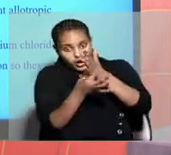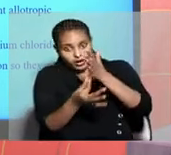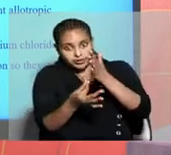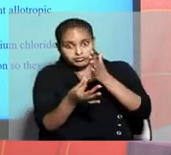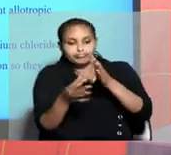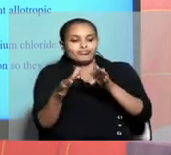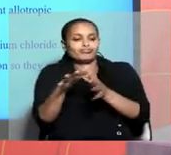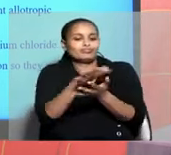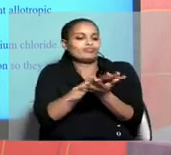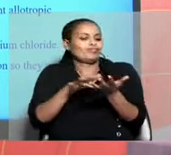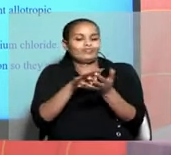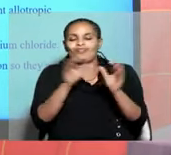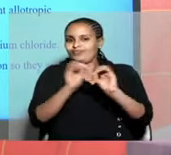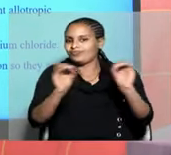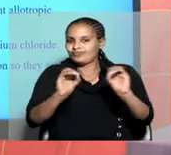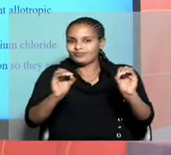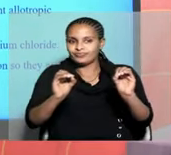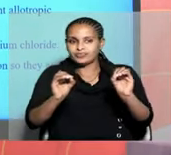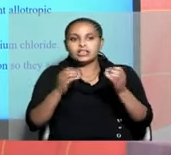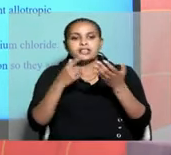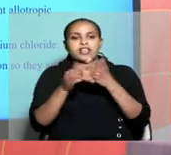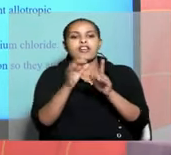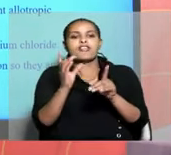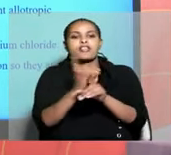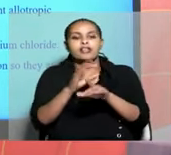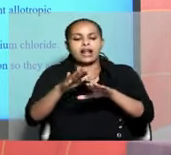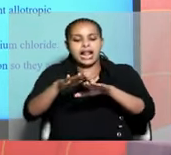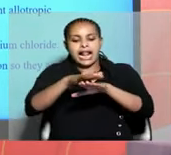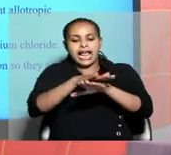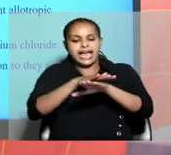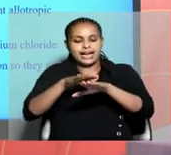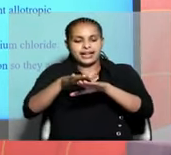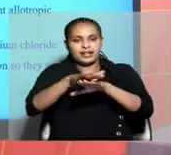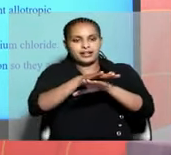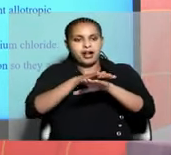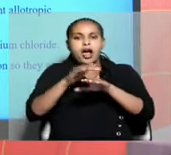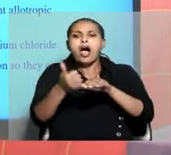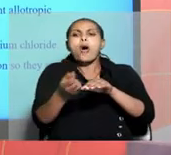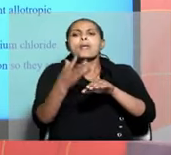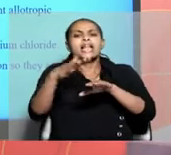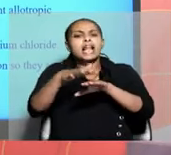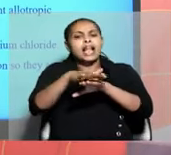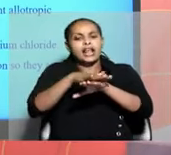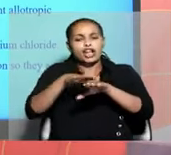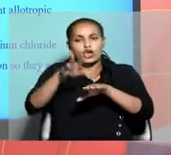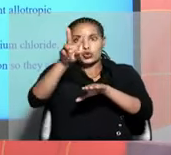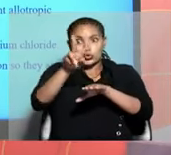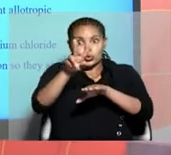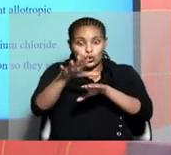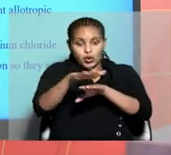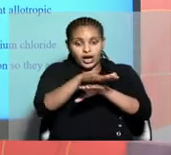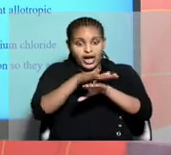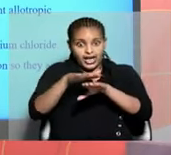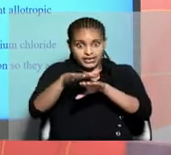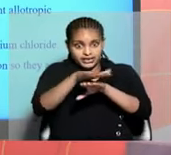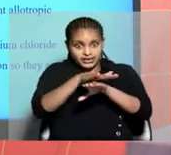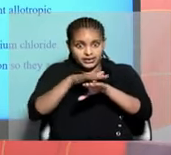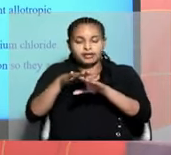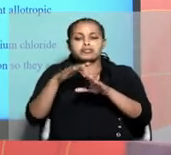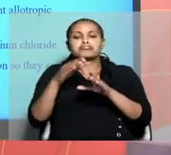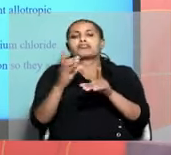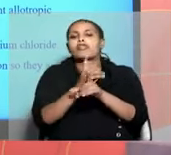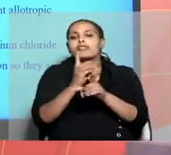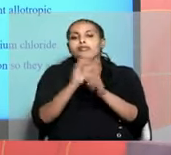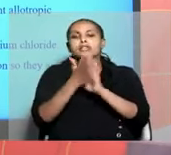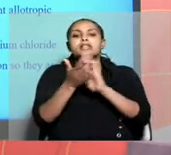are immiscible liquids. They form layer. How many layers? 2 layers are formed.